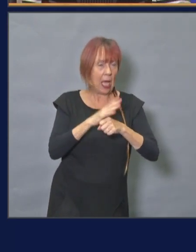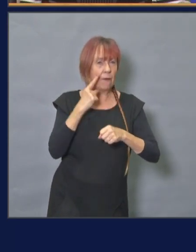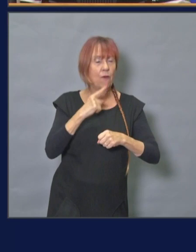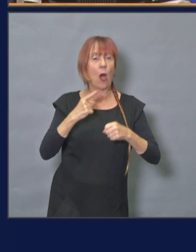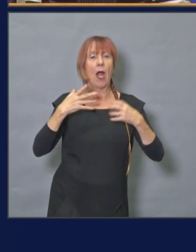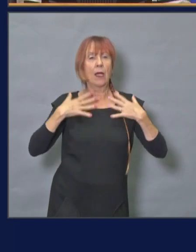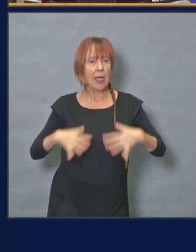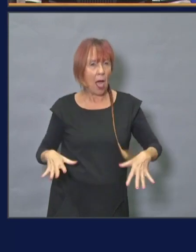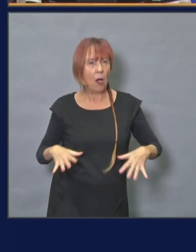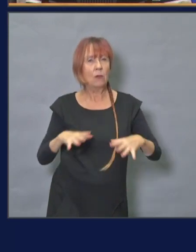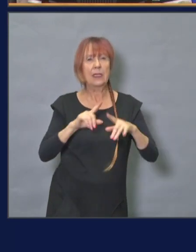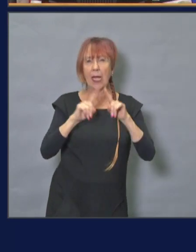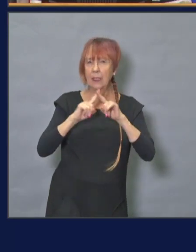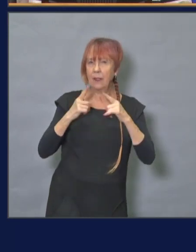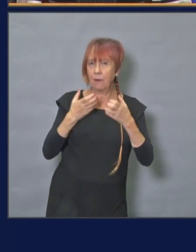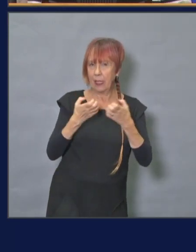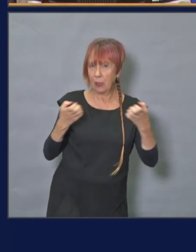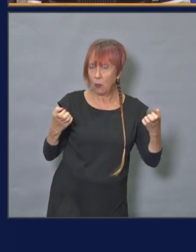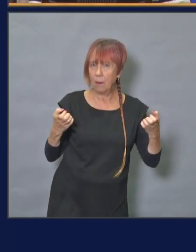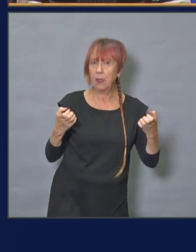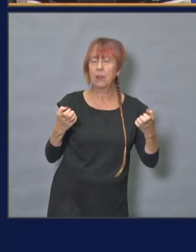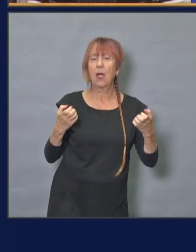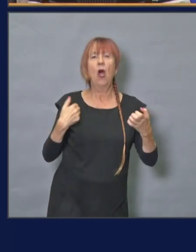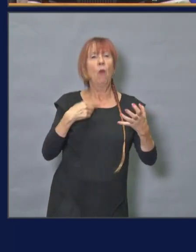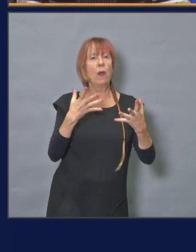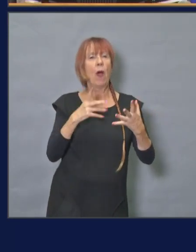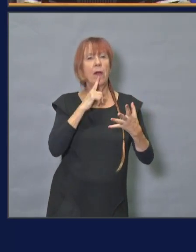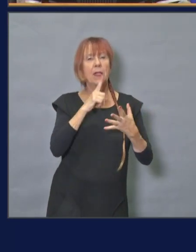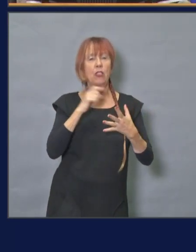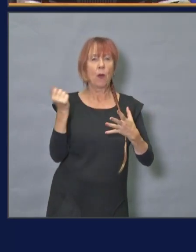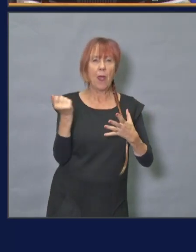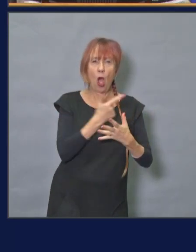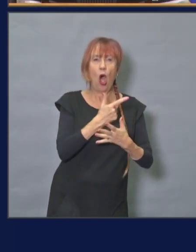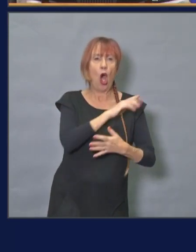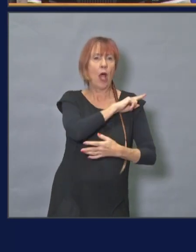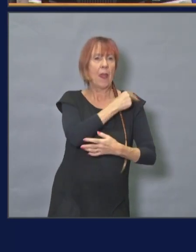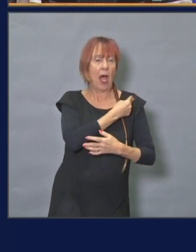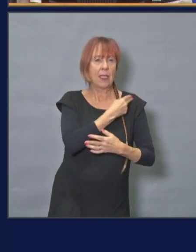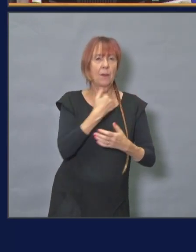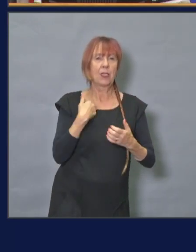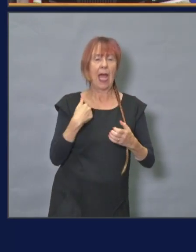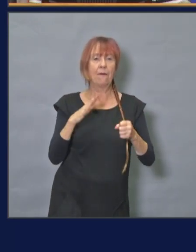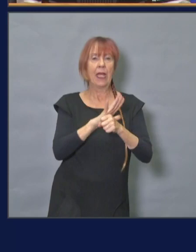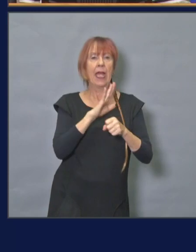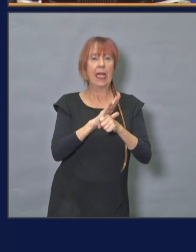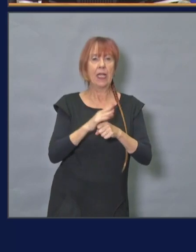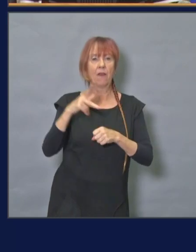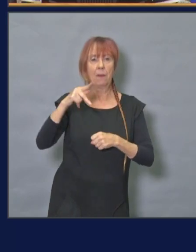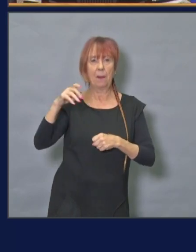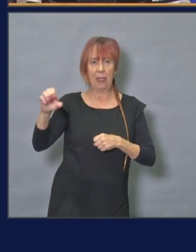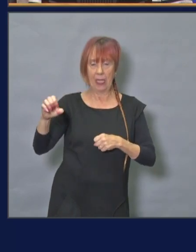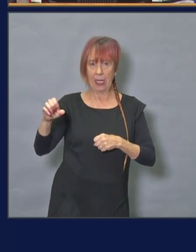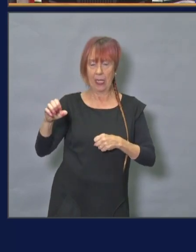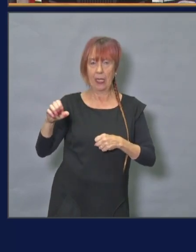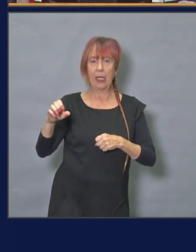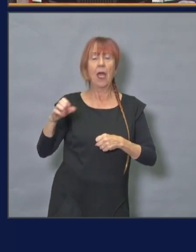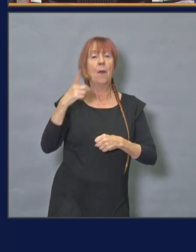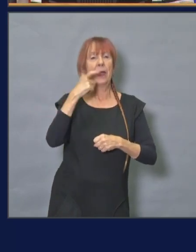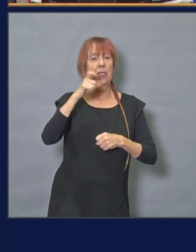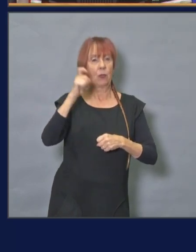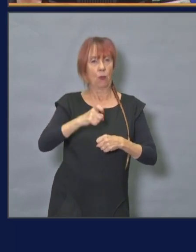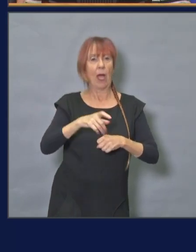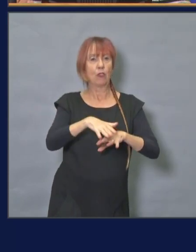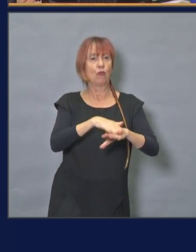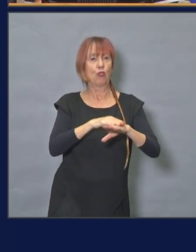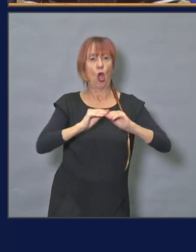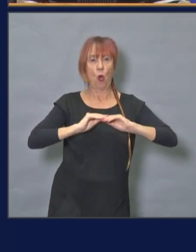healthcare workers have appropriate personal protective equipment is essential to maintaining our capacity to slow the spread.